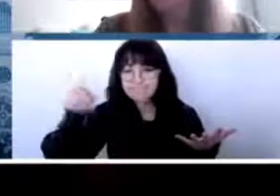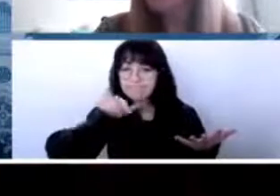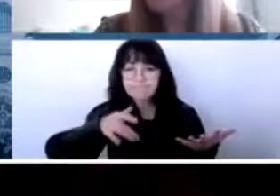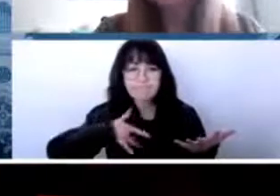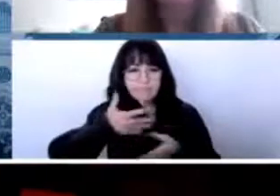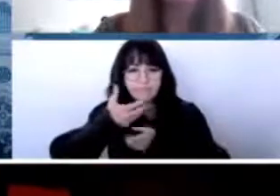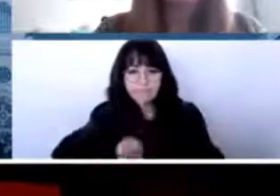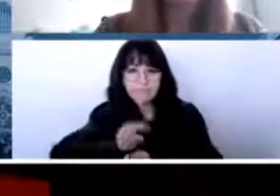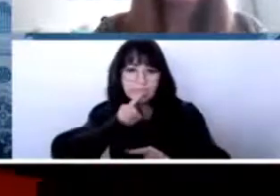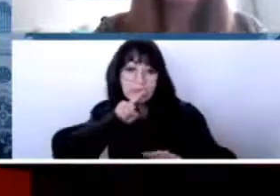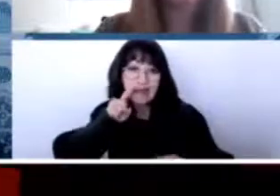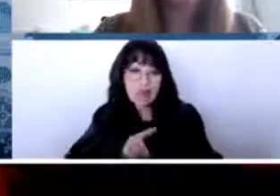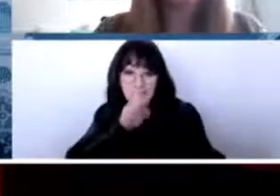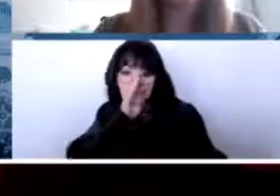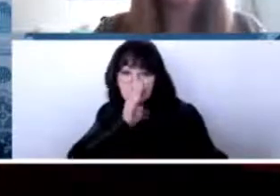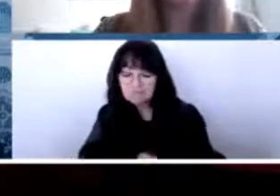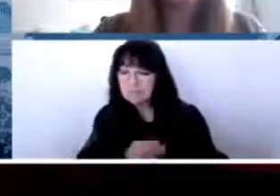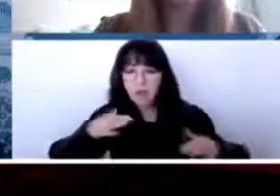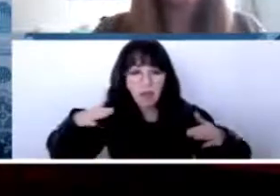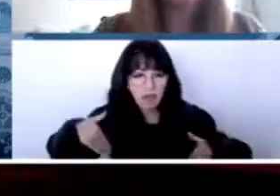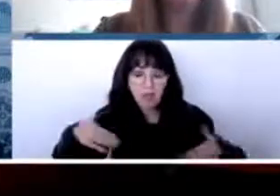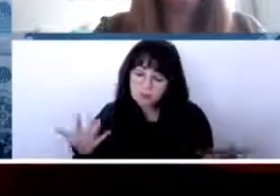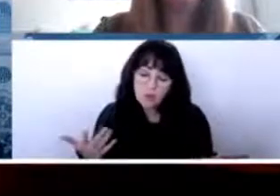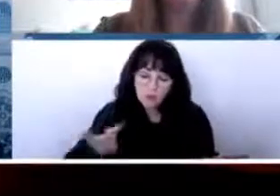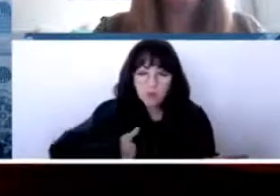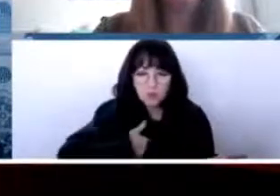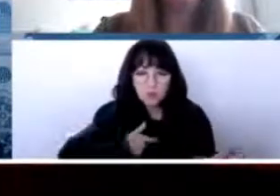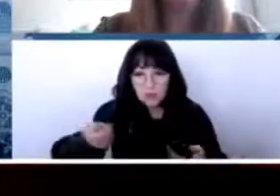said, we pulled together our key partners. DelDOT,